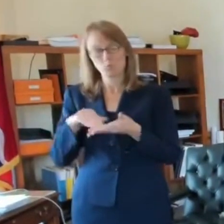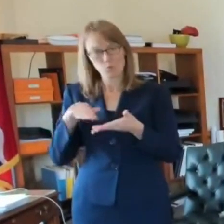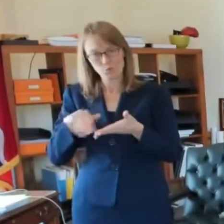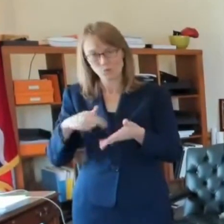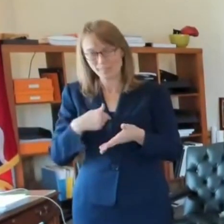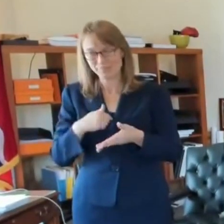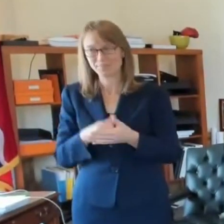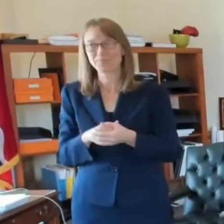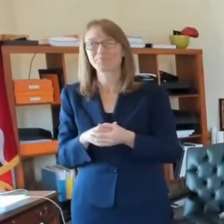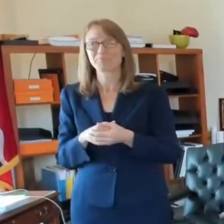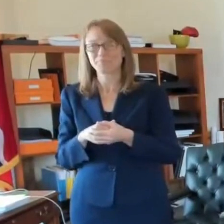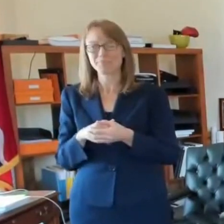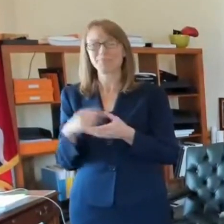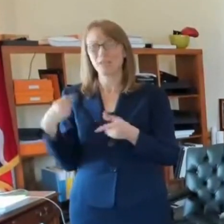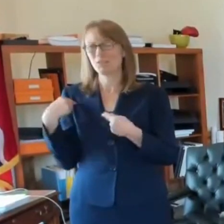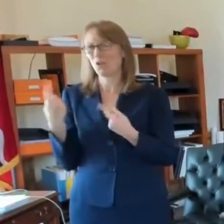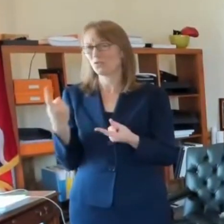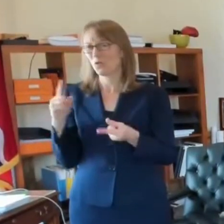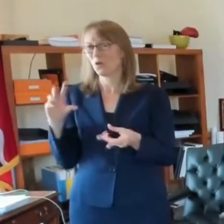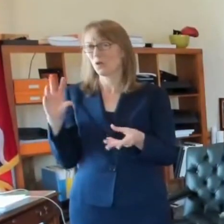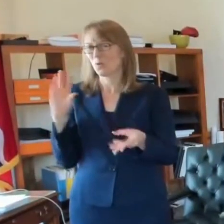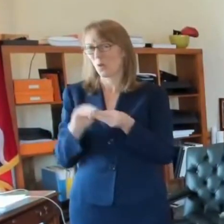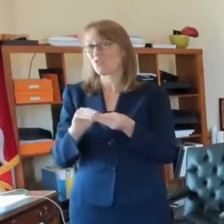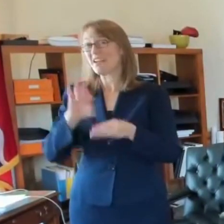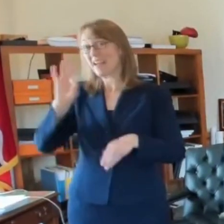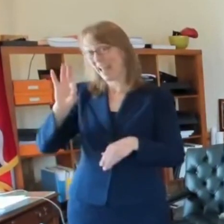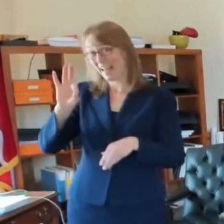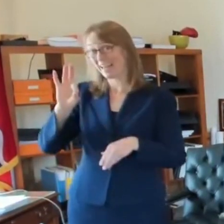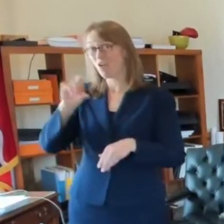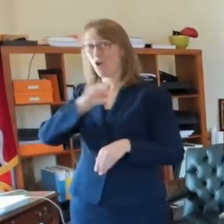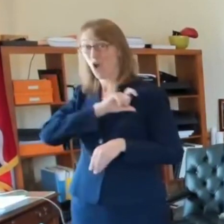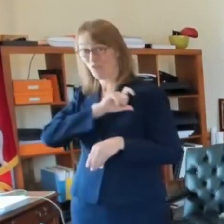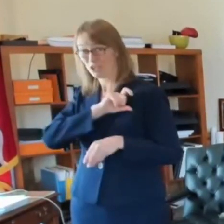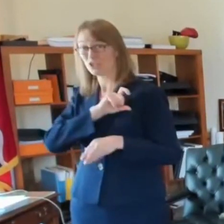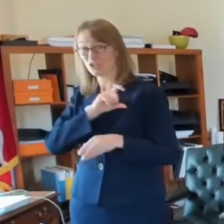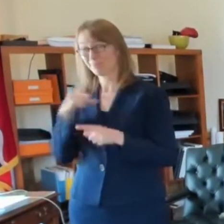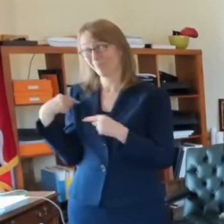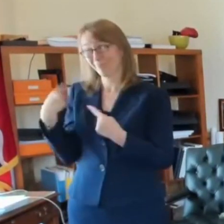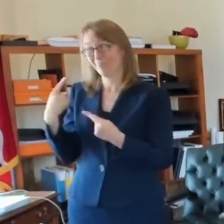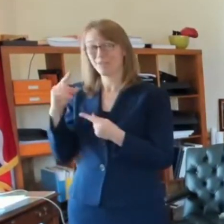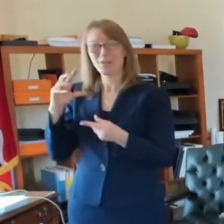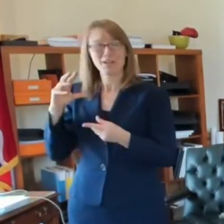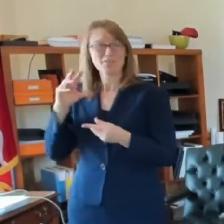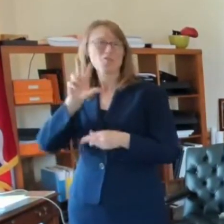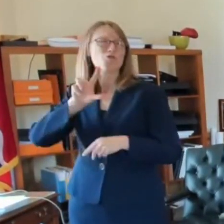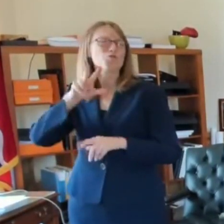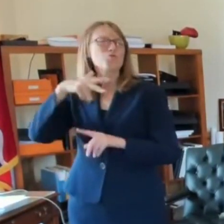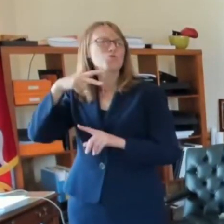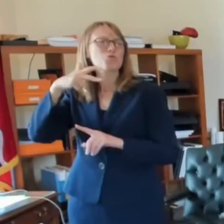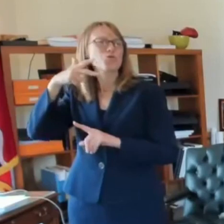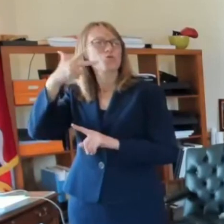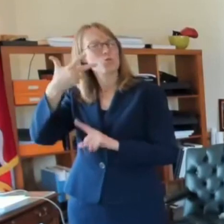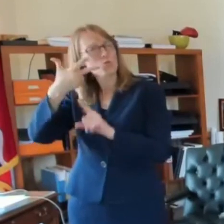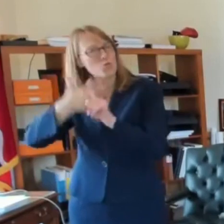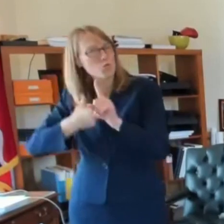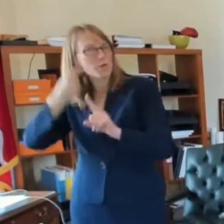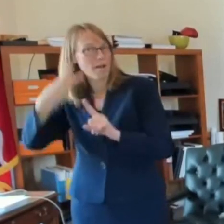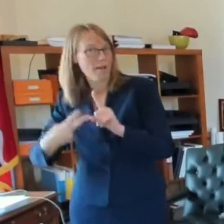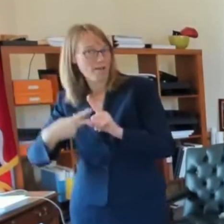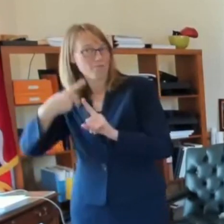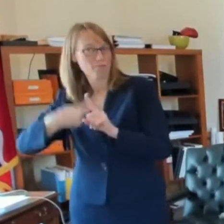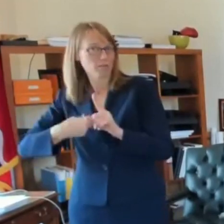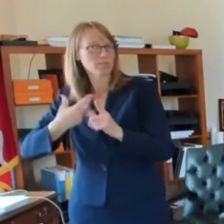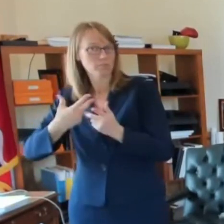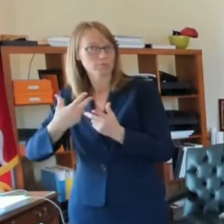excuse me, we've had 9 police officers shot in the last 3.5 months. And one,